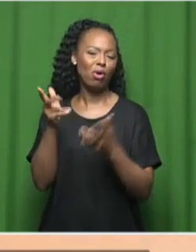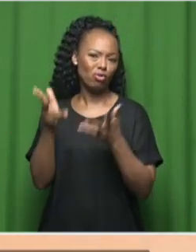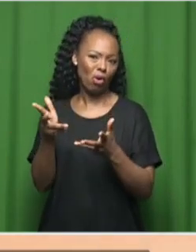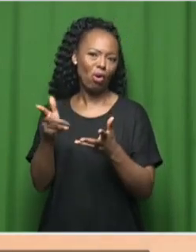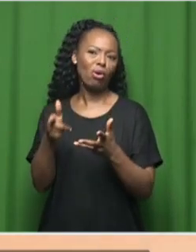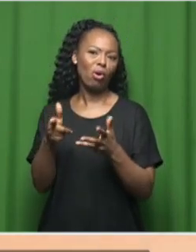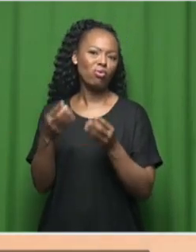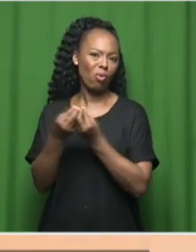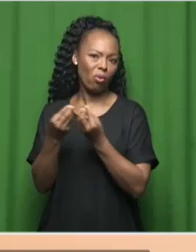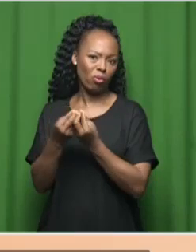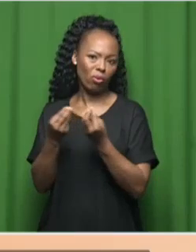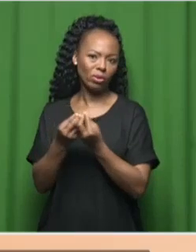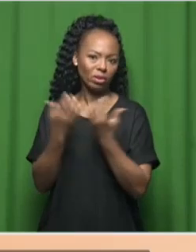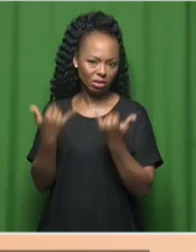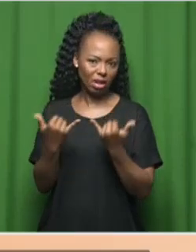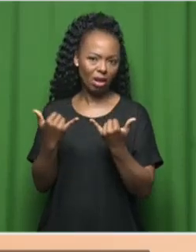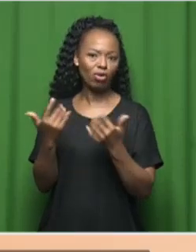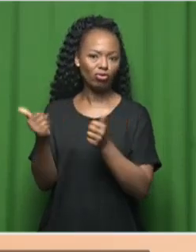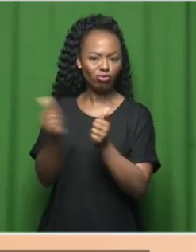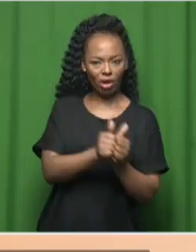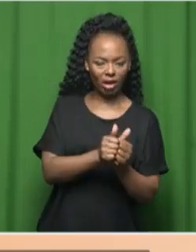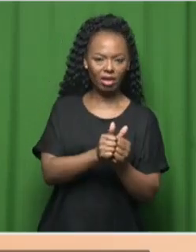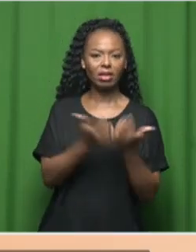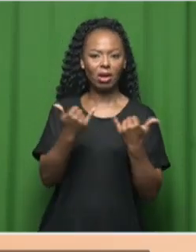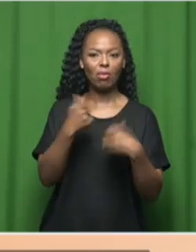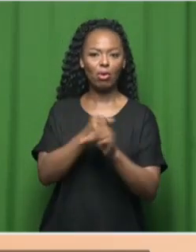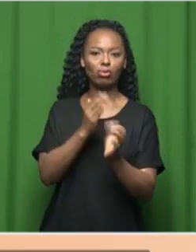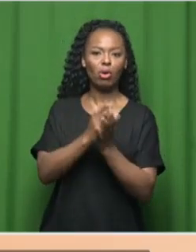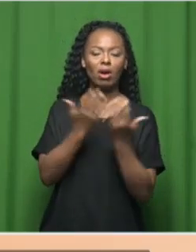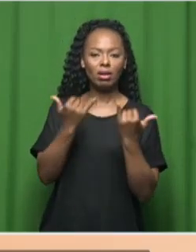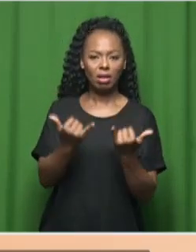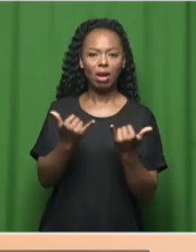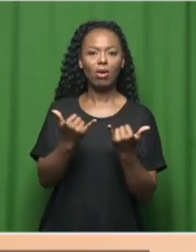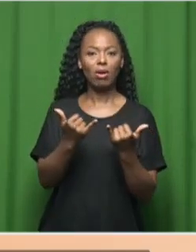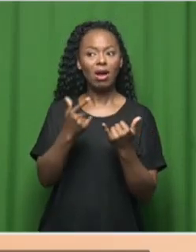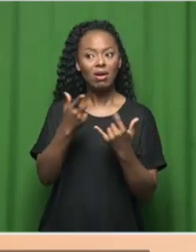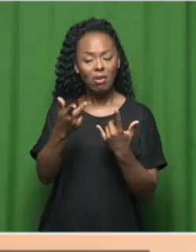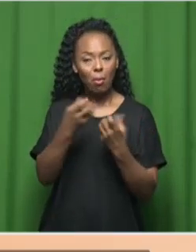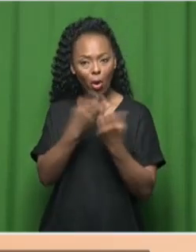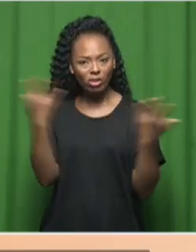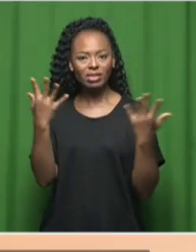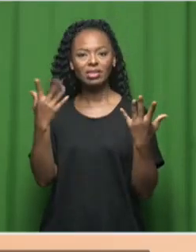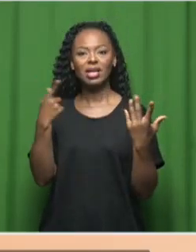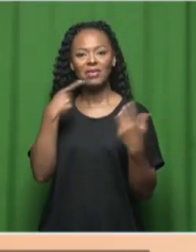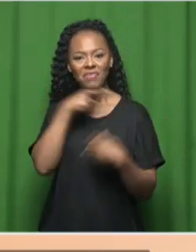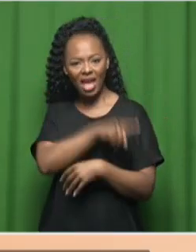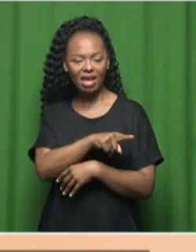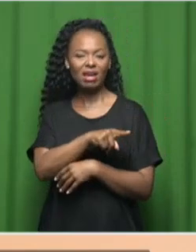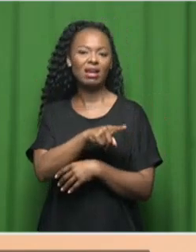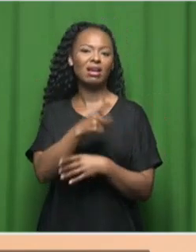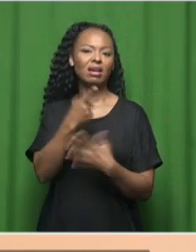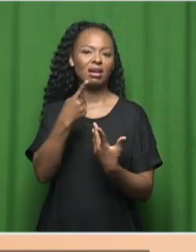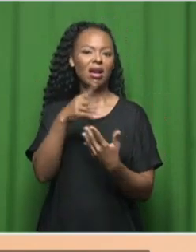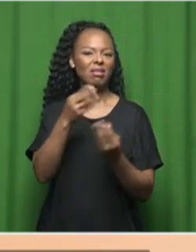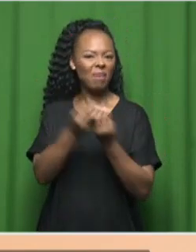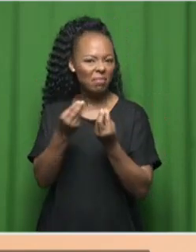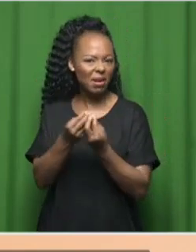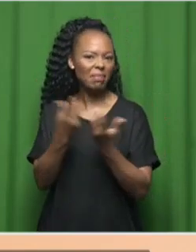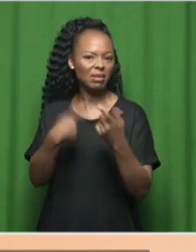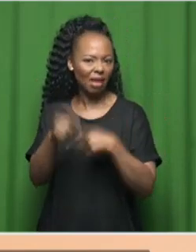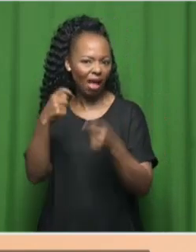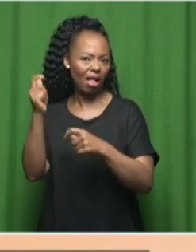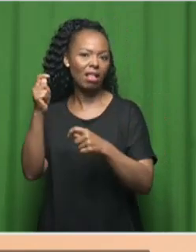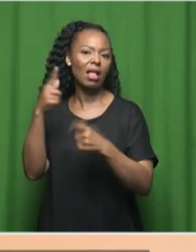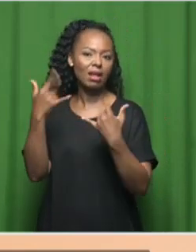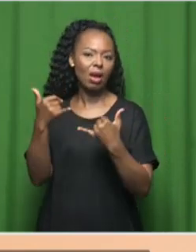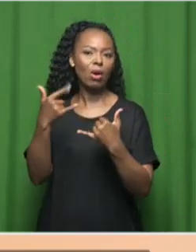Alliance Against Counterfeit to combat the effects of counterfeiting, and brands may need to spend additional resources on marketing campaigns to